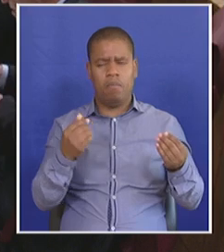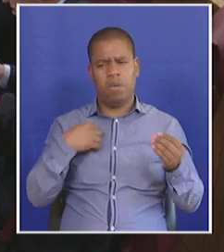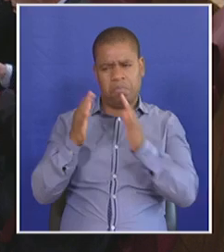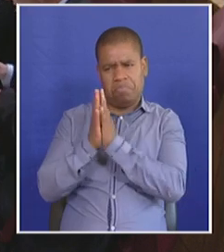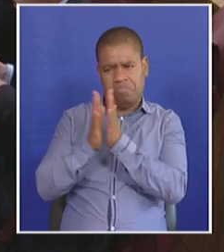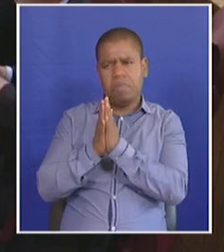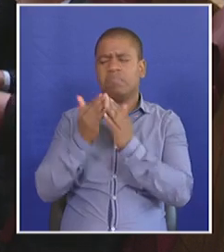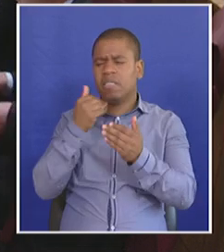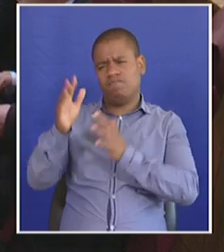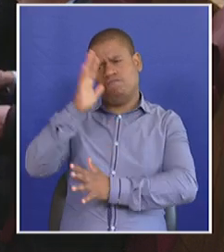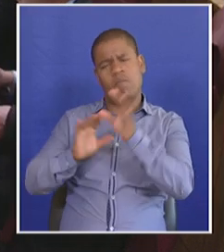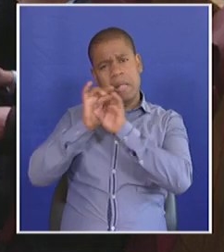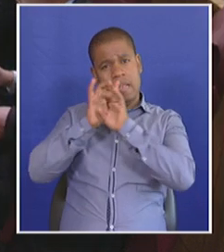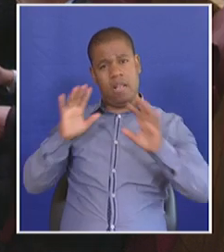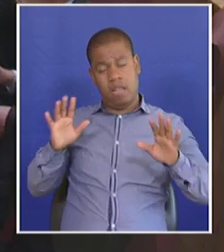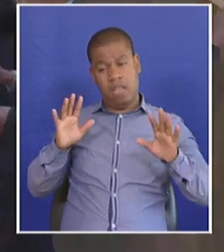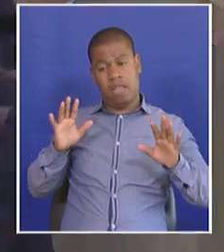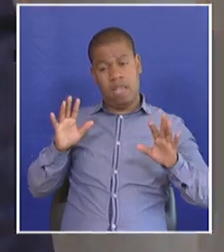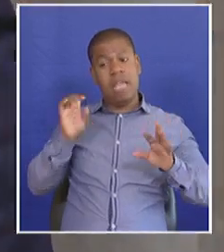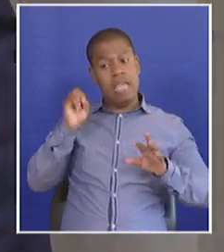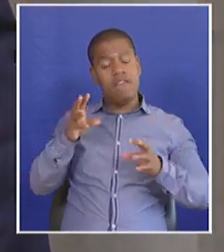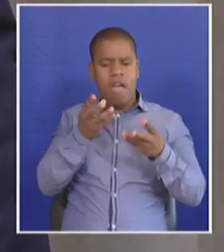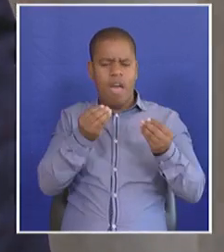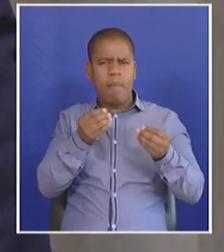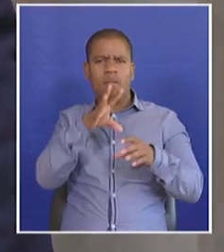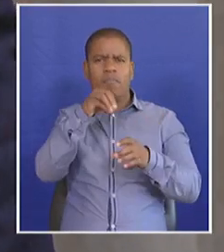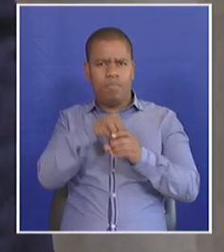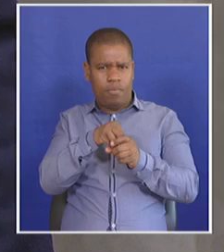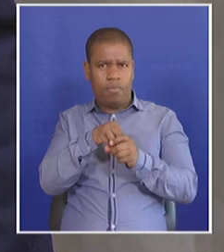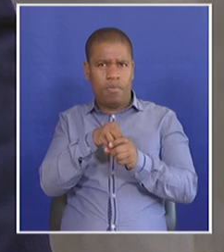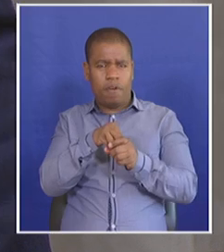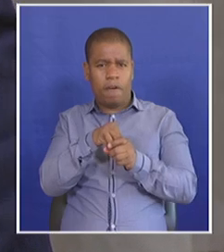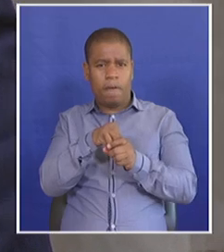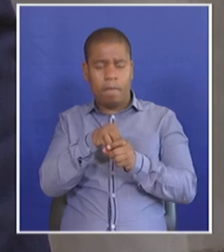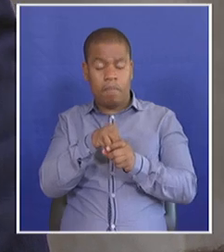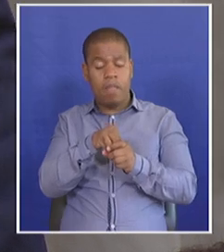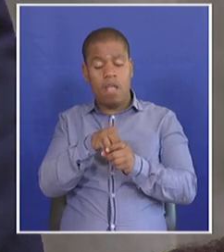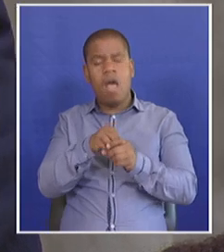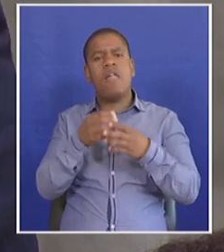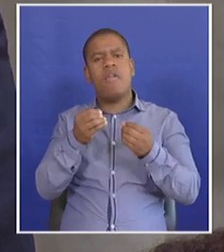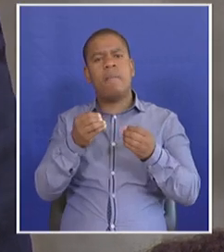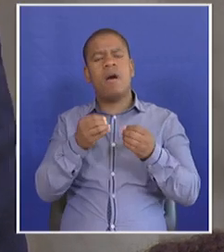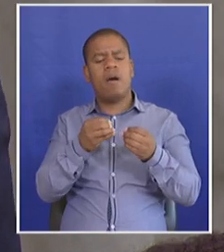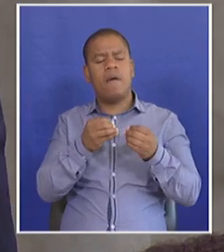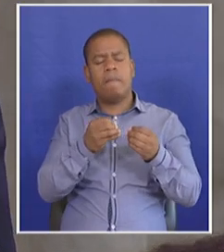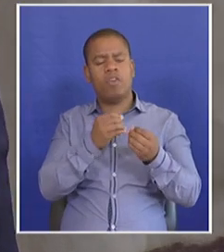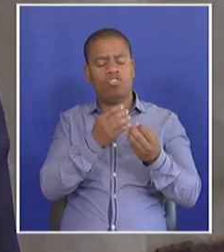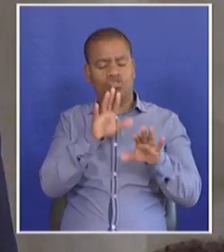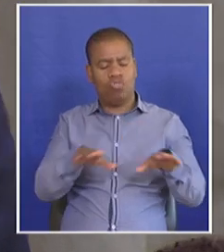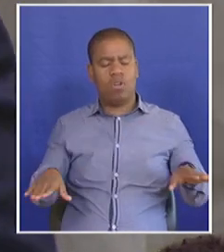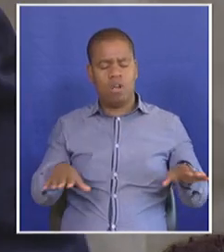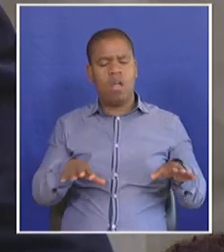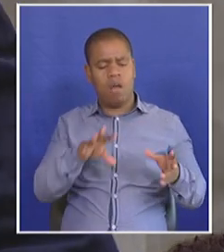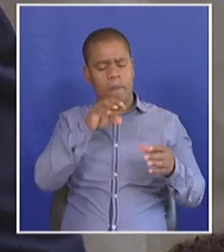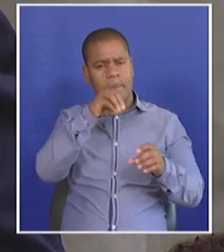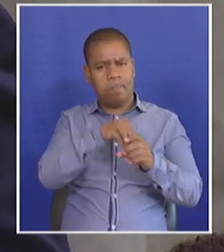includes or exclude the people that is also in police custody. That is now awaiting trials, and, you know, if the